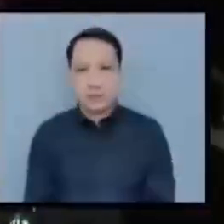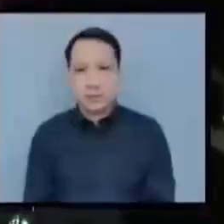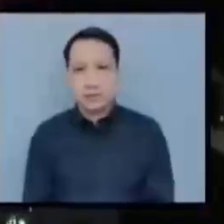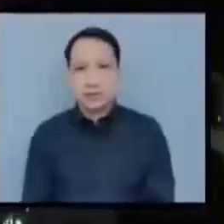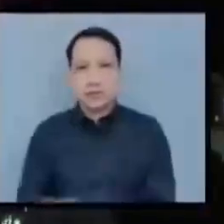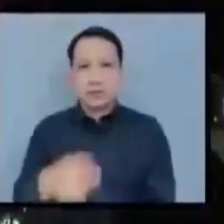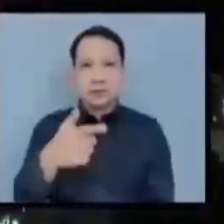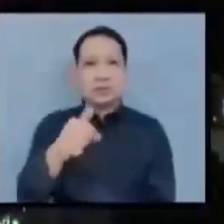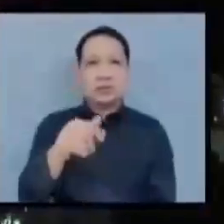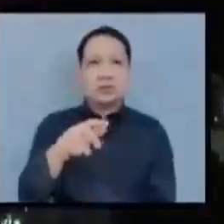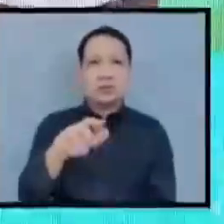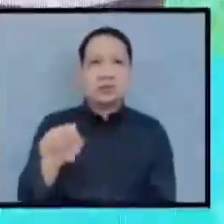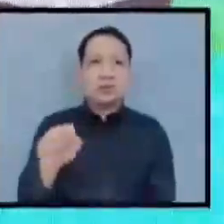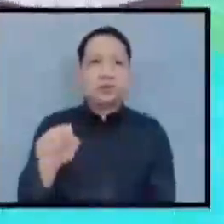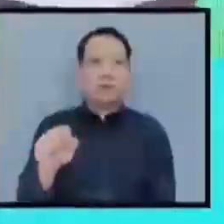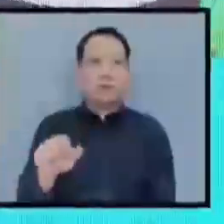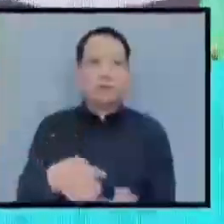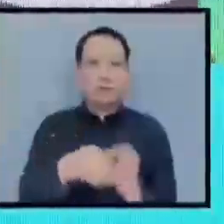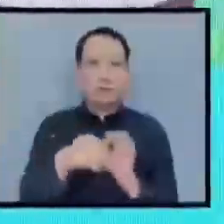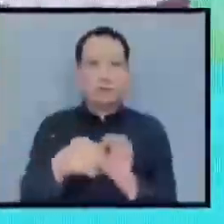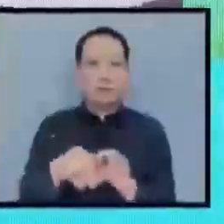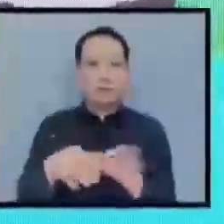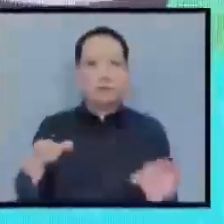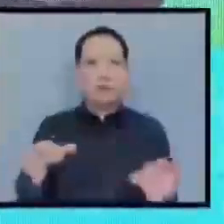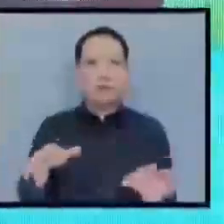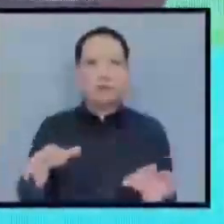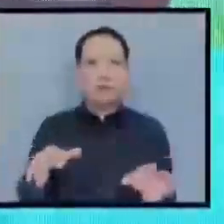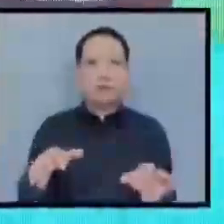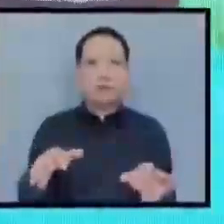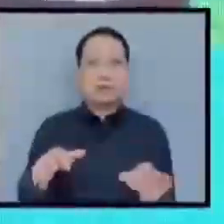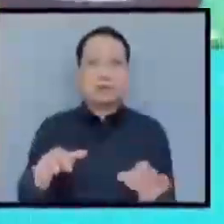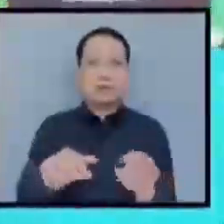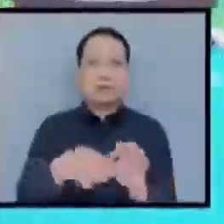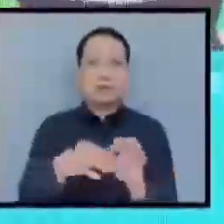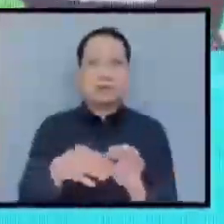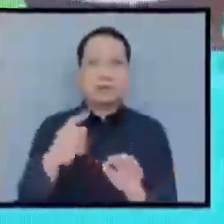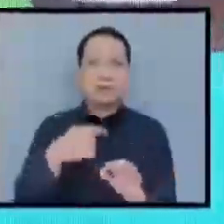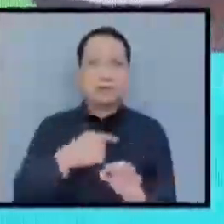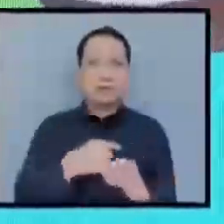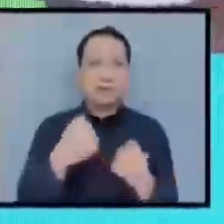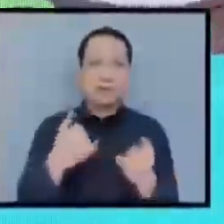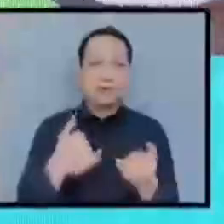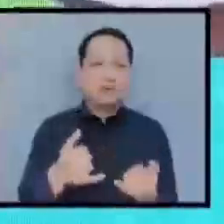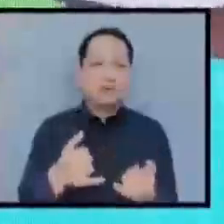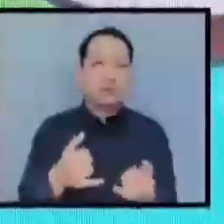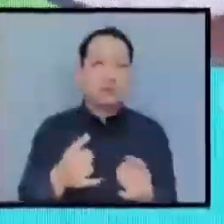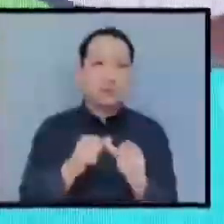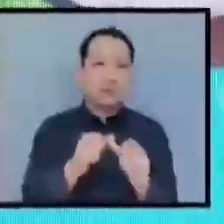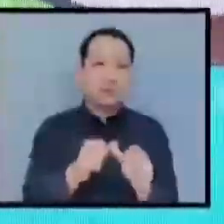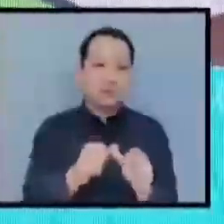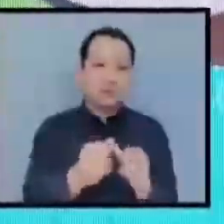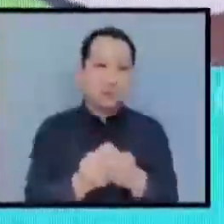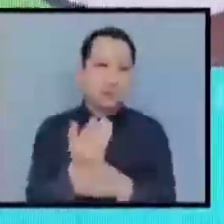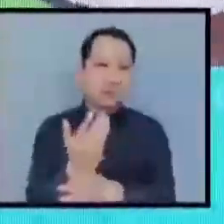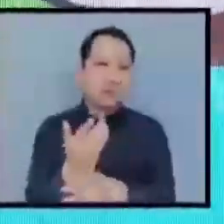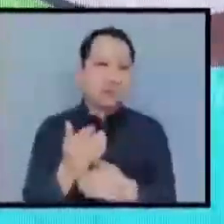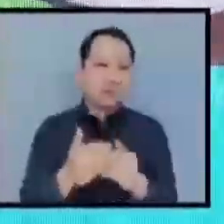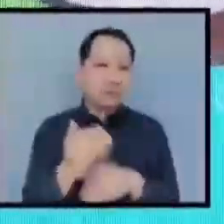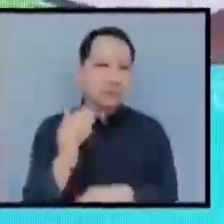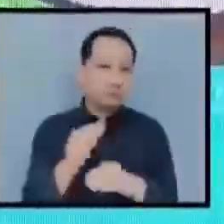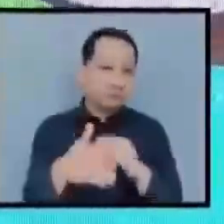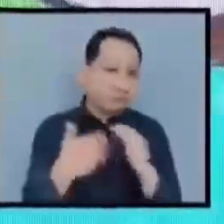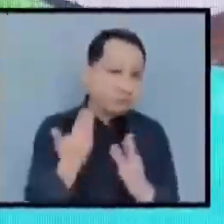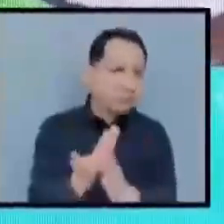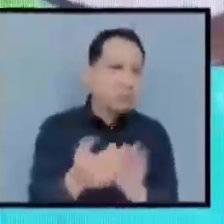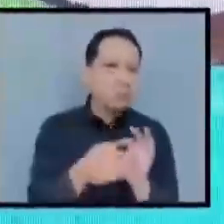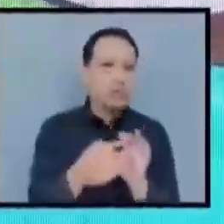built entirely on blockchain, which is 100% on-chain, and blockchain is continuously growing, evolving, I